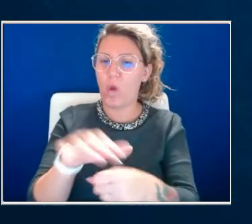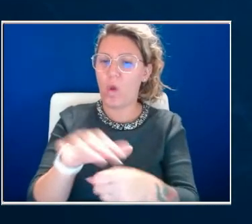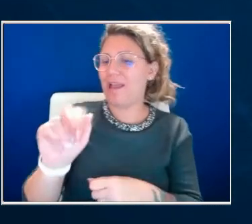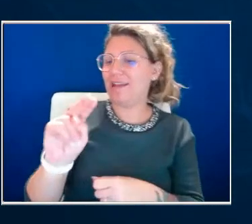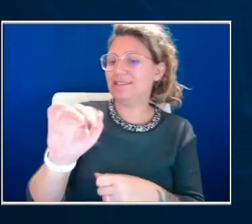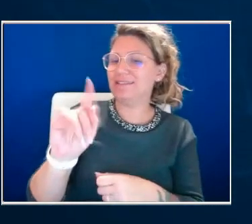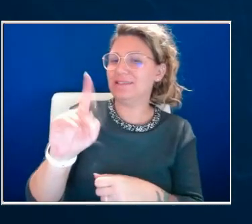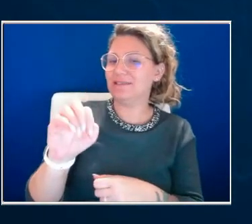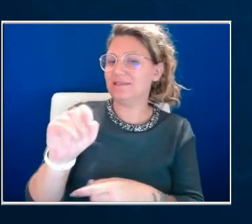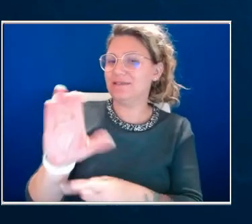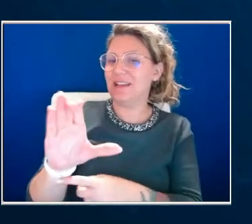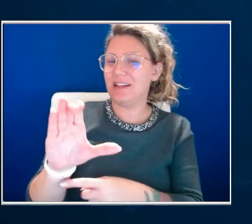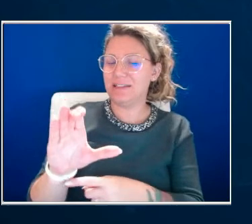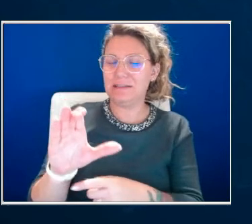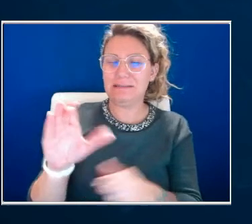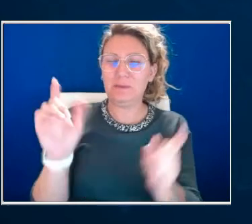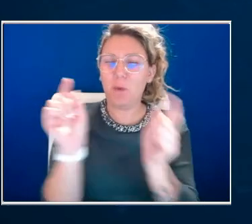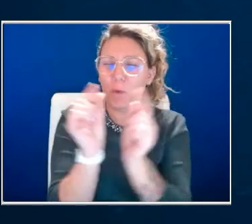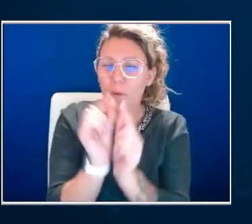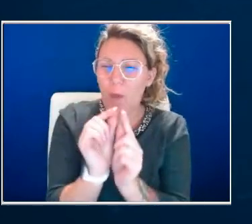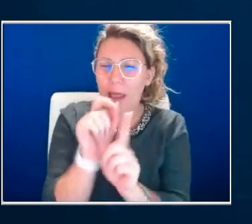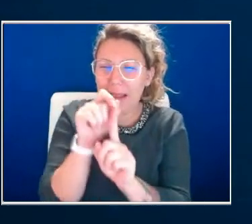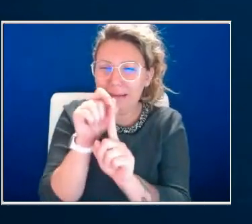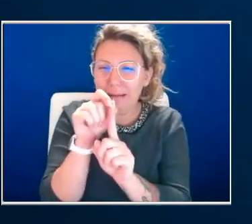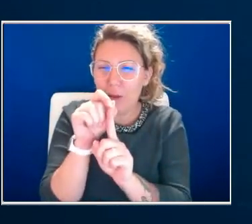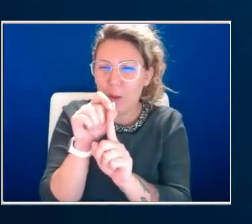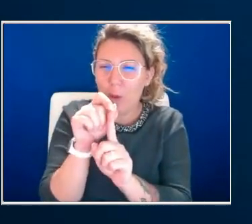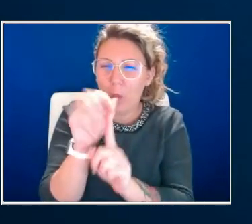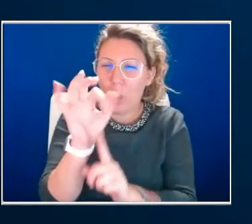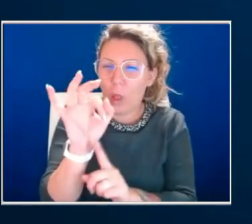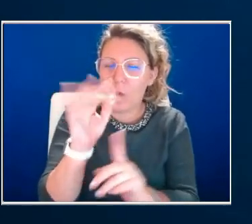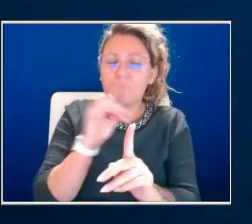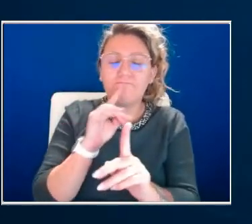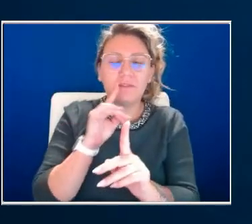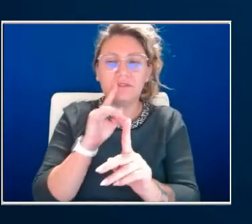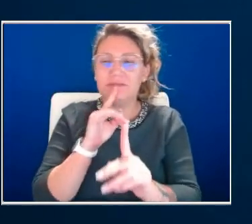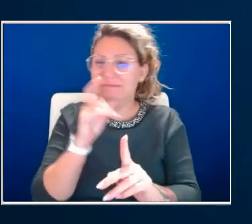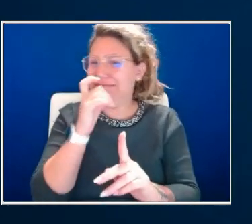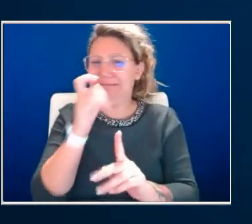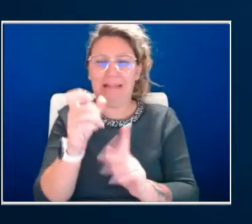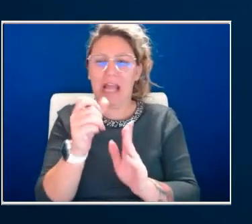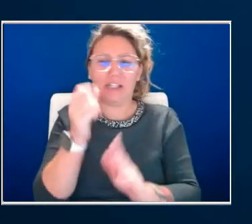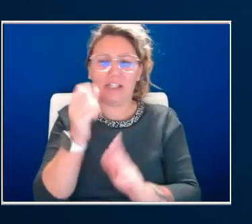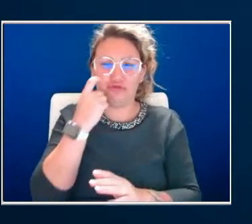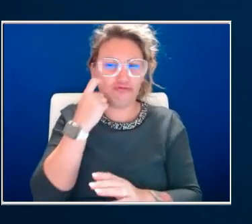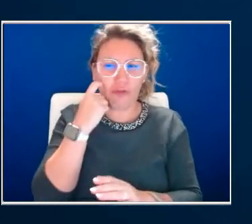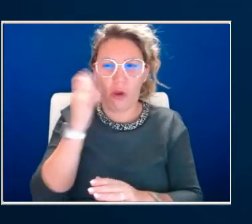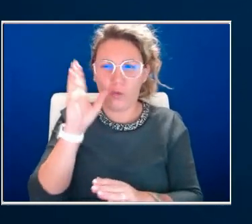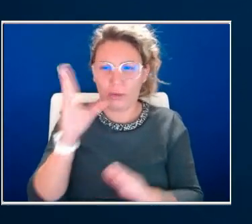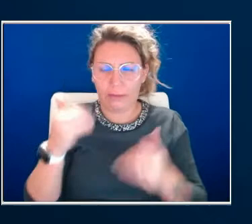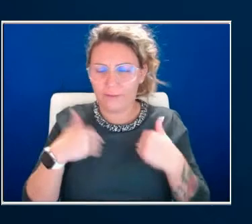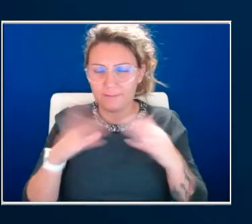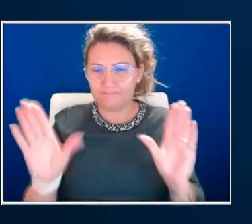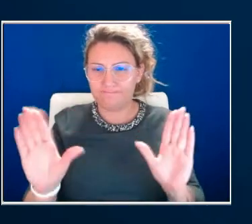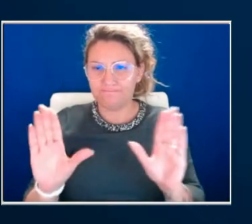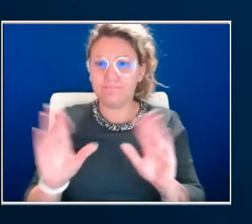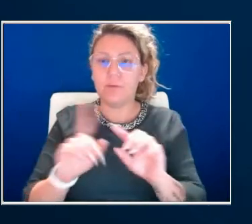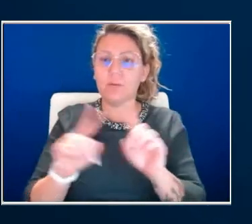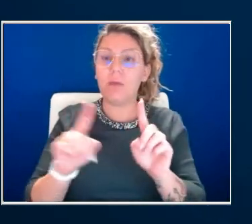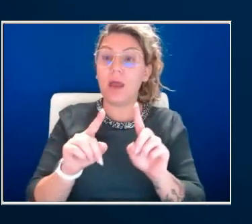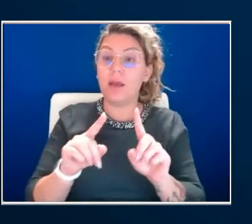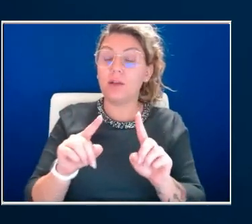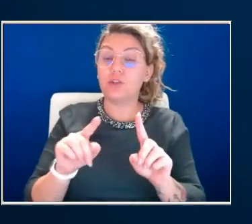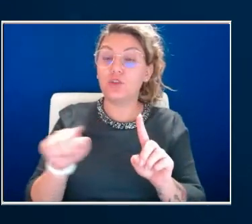will not leave a scar. It's minimally invasive. The second procedure that we did was actually injecting